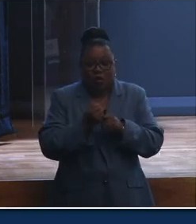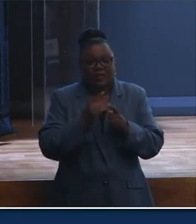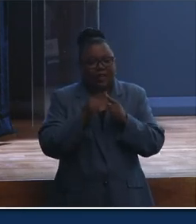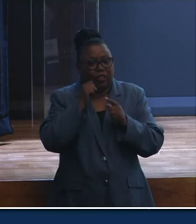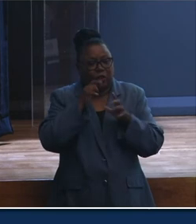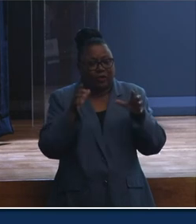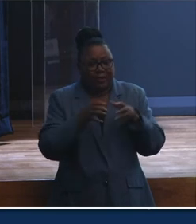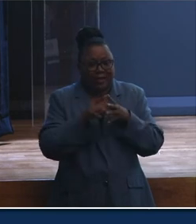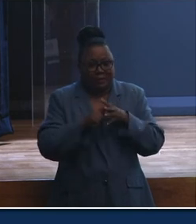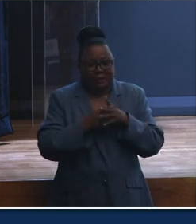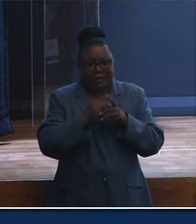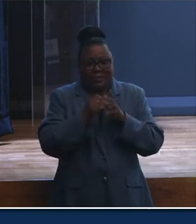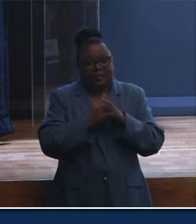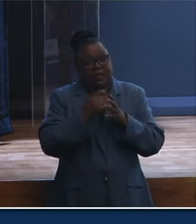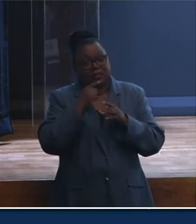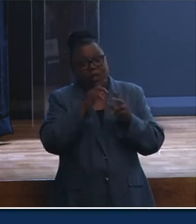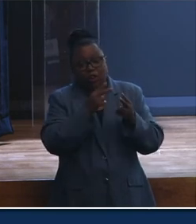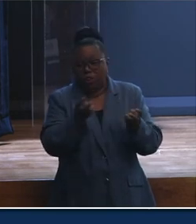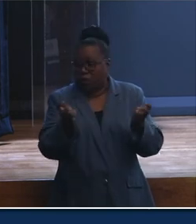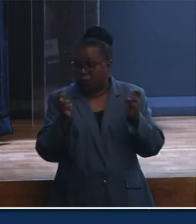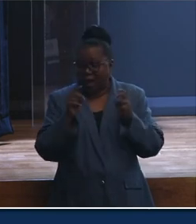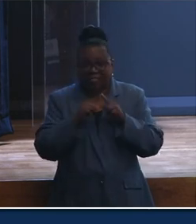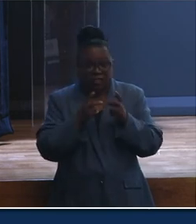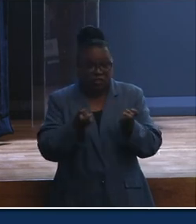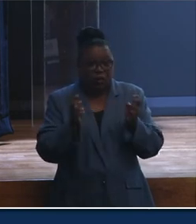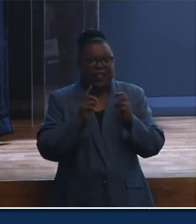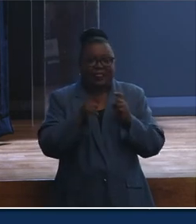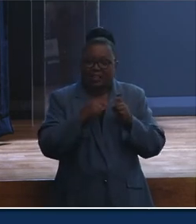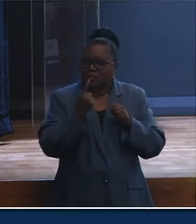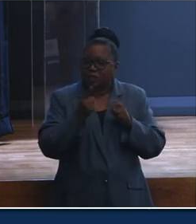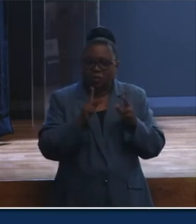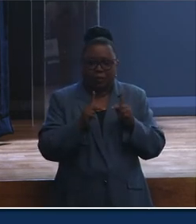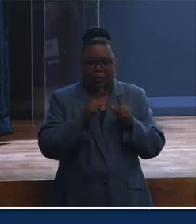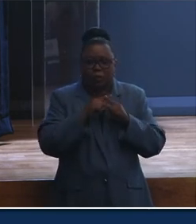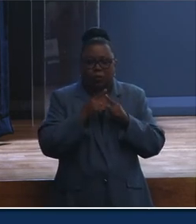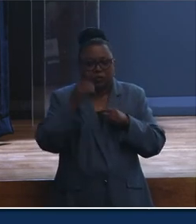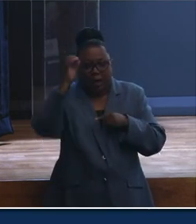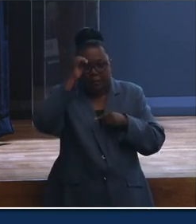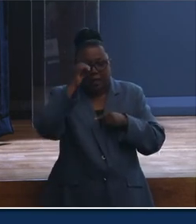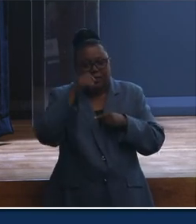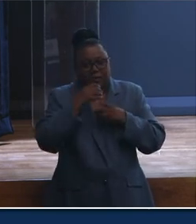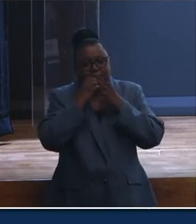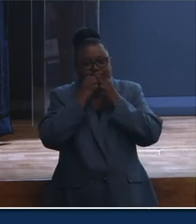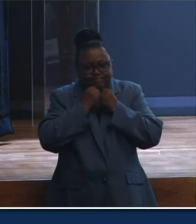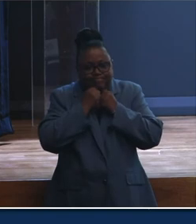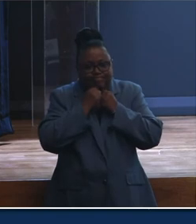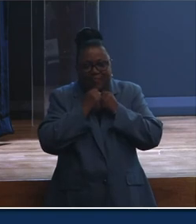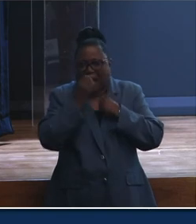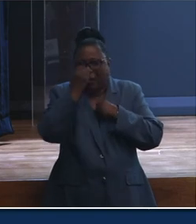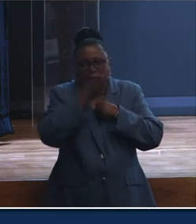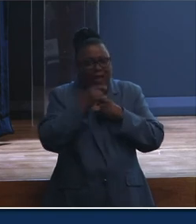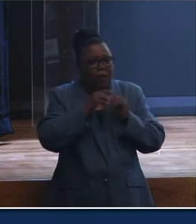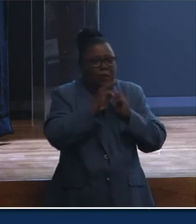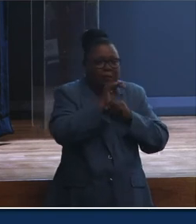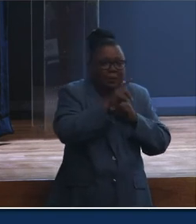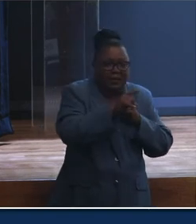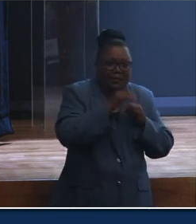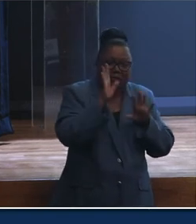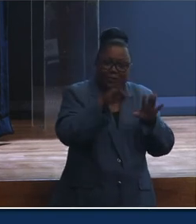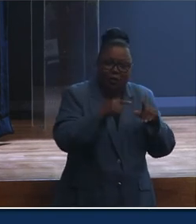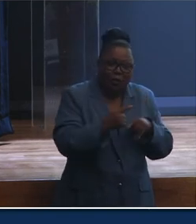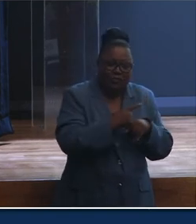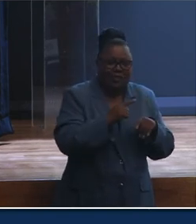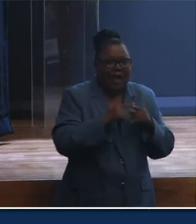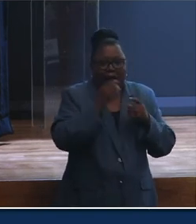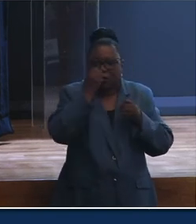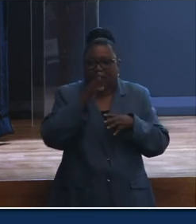girls together in the beginning of the season. I say, look around this circle. These are the only people whose opinions I care about. I don't care what the media is saying. No offense, Christine.